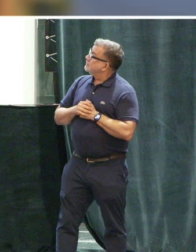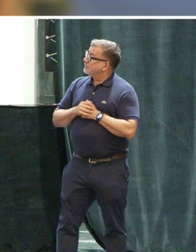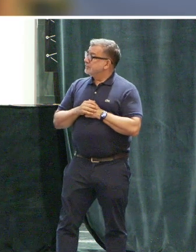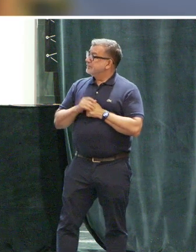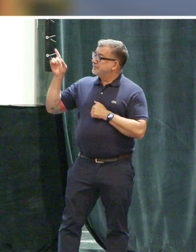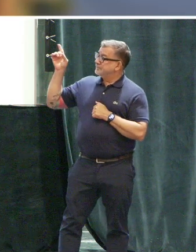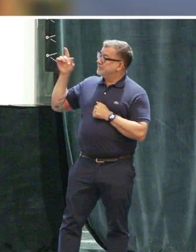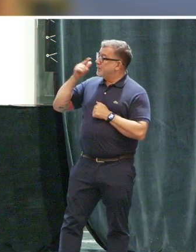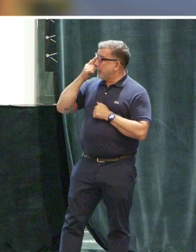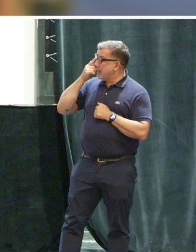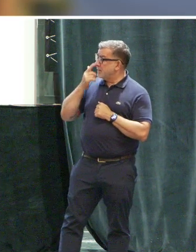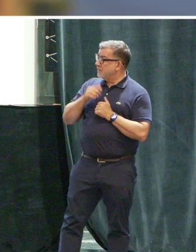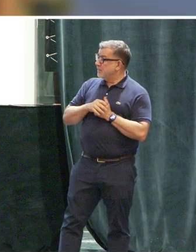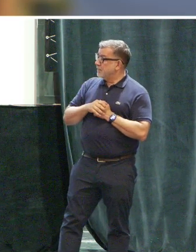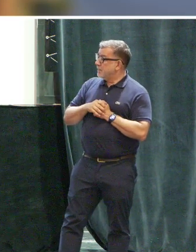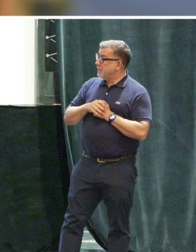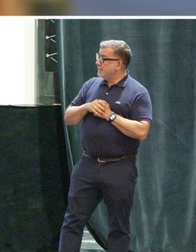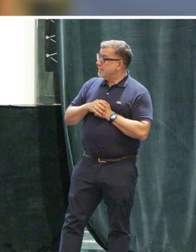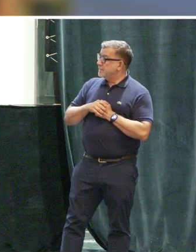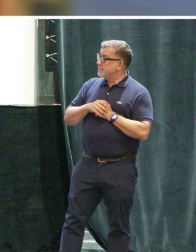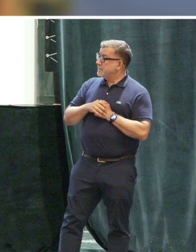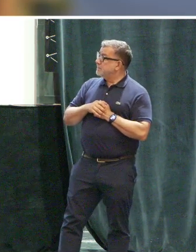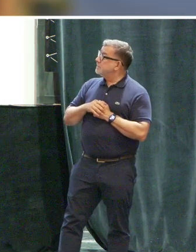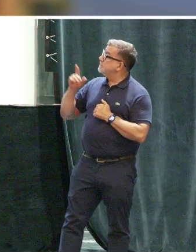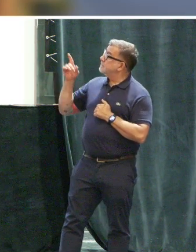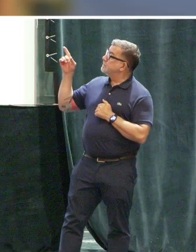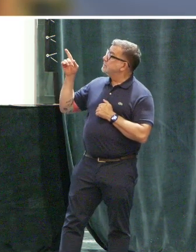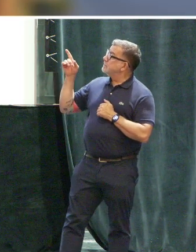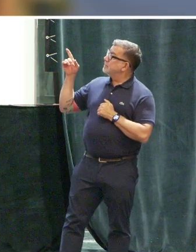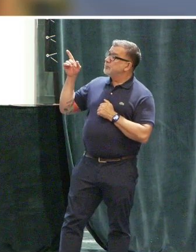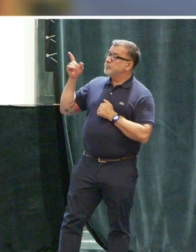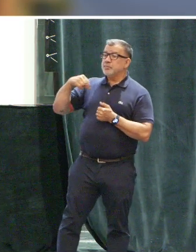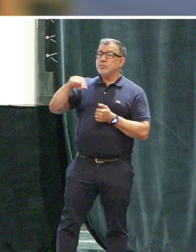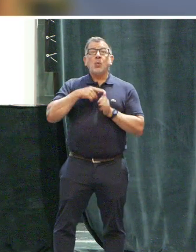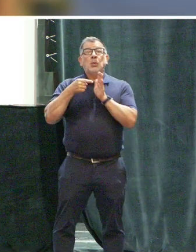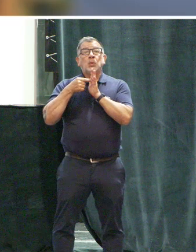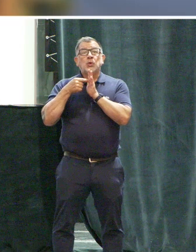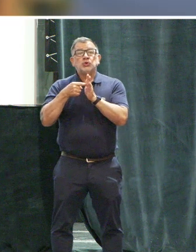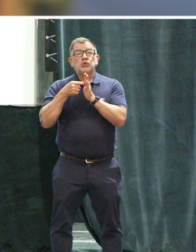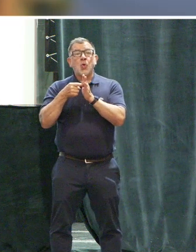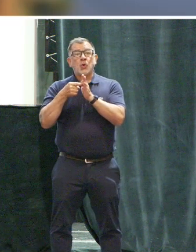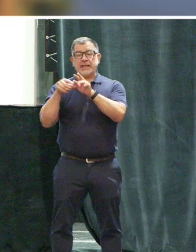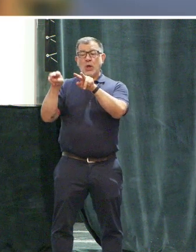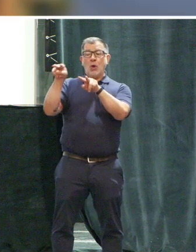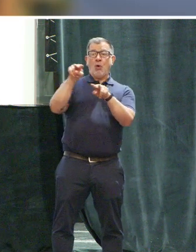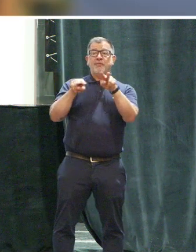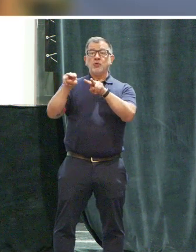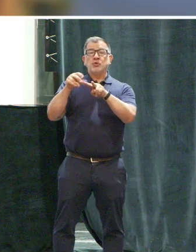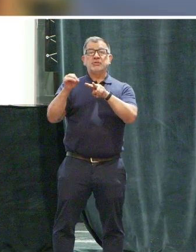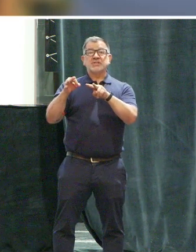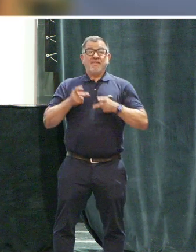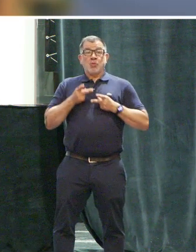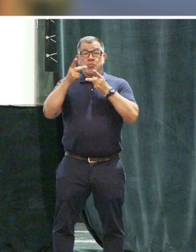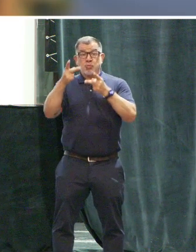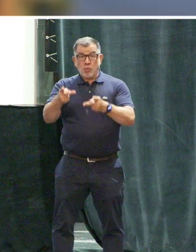so we're showing, we're showing views of the proposed condition at about